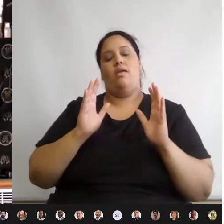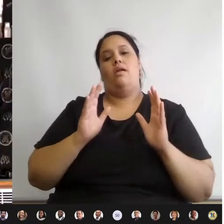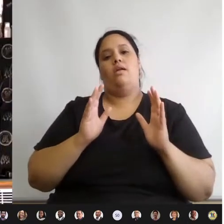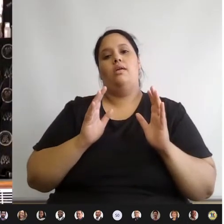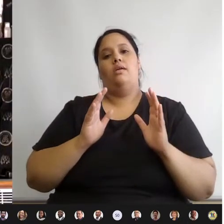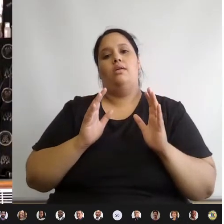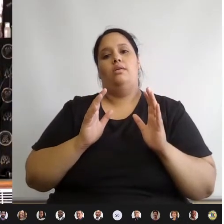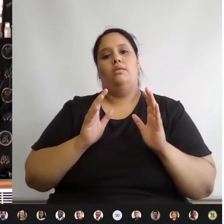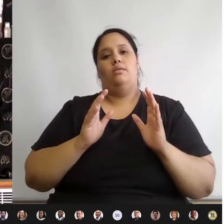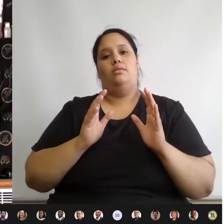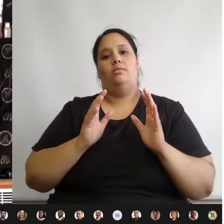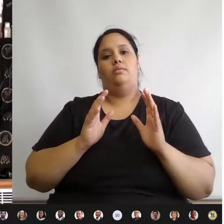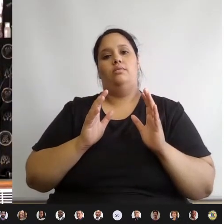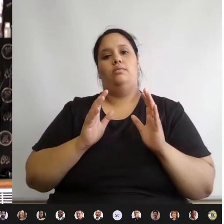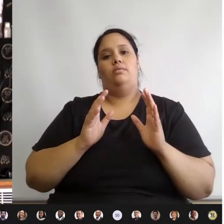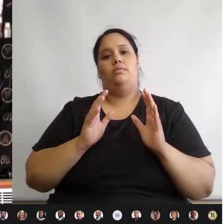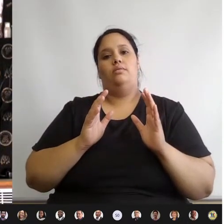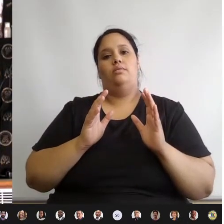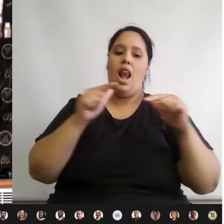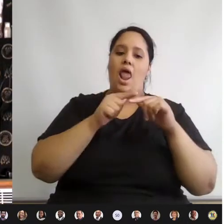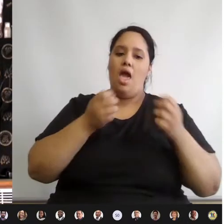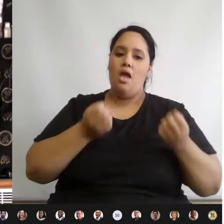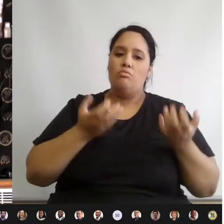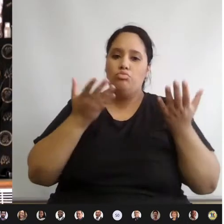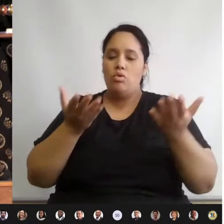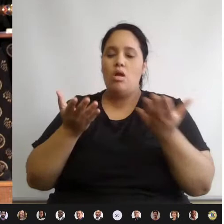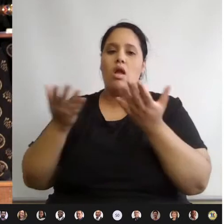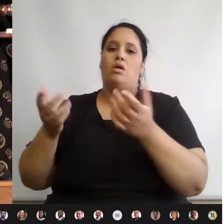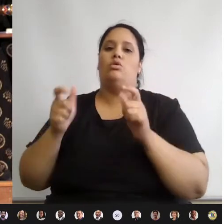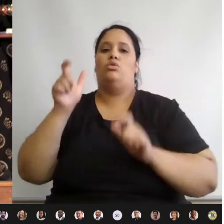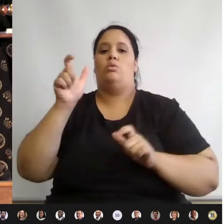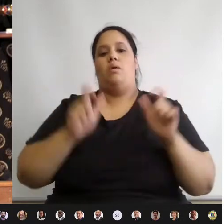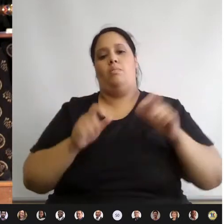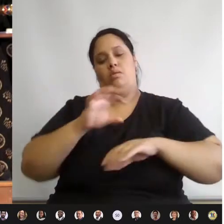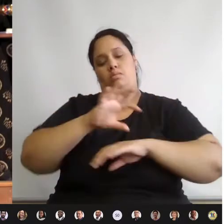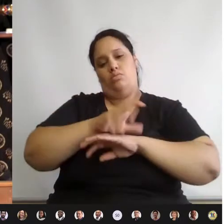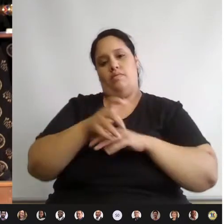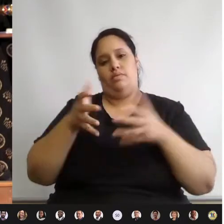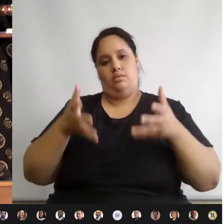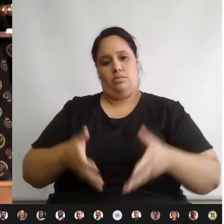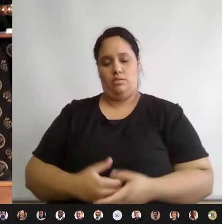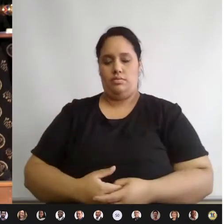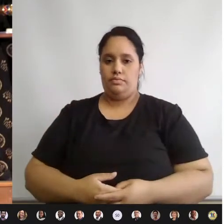to bring land and land ownership to people in this province. A